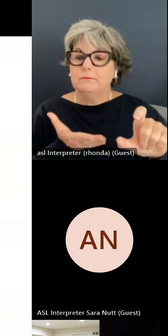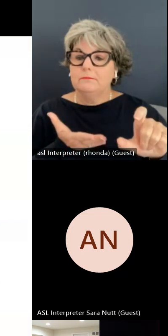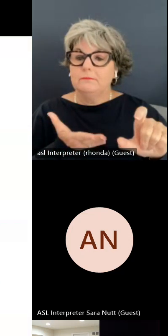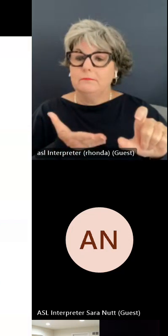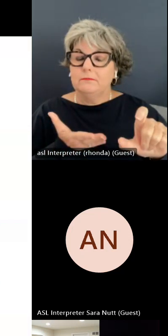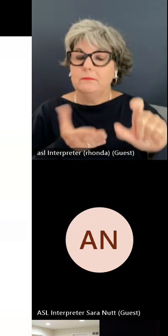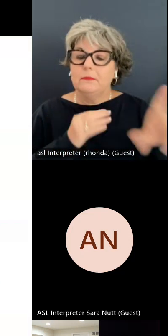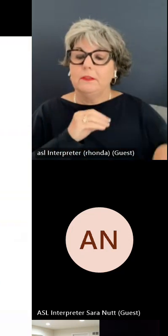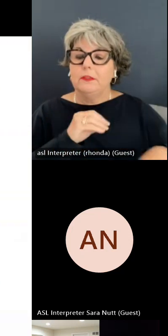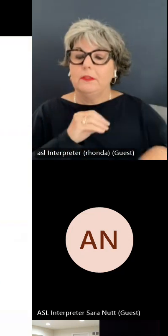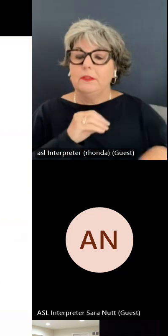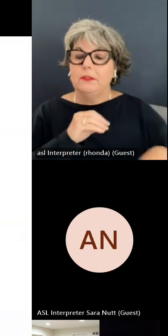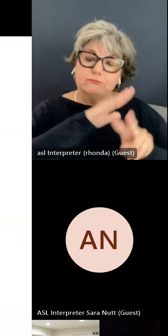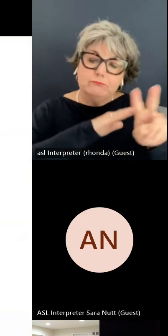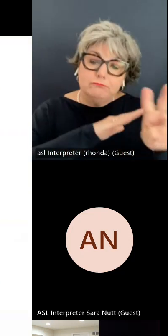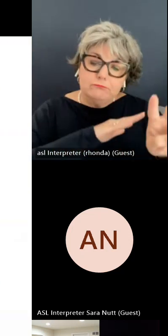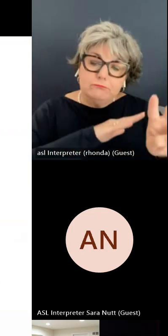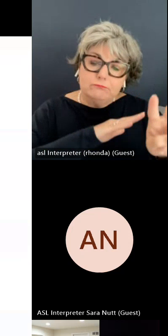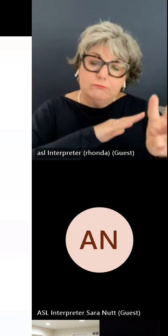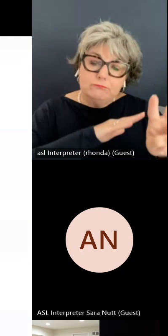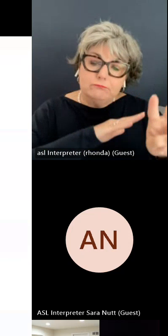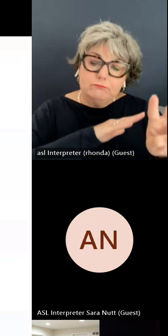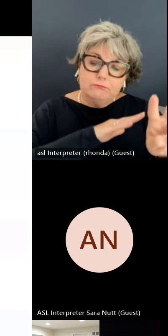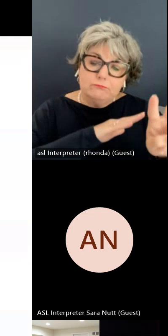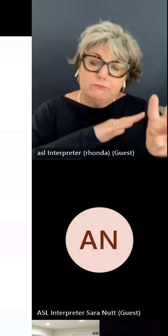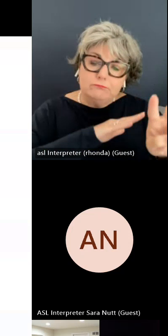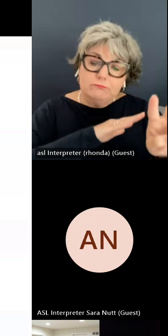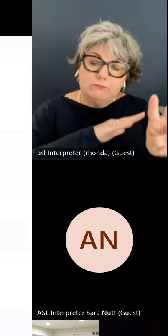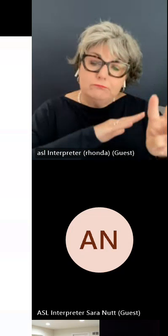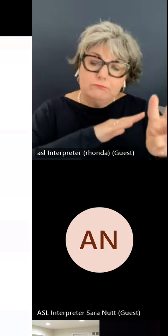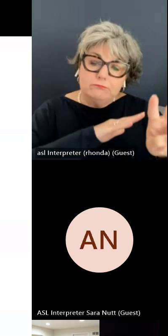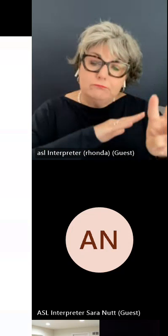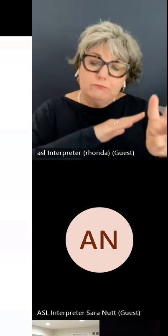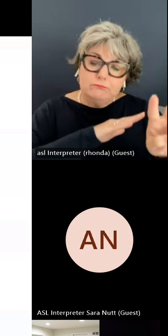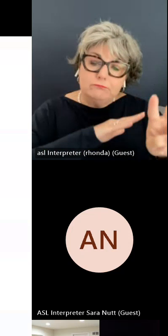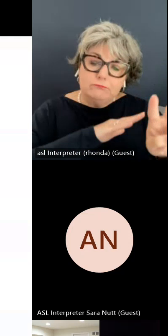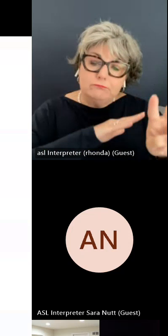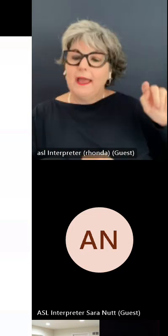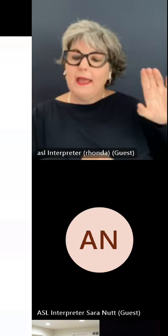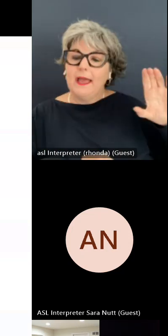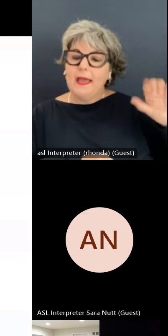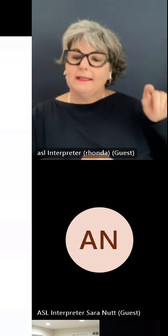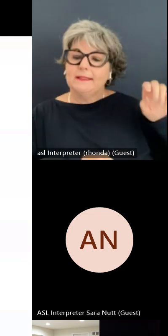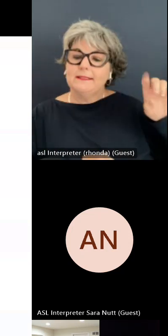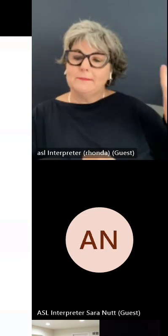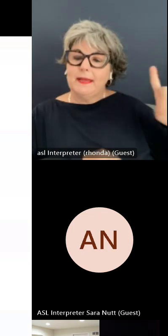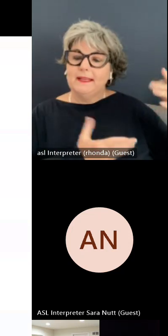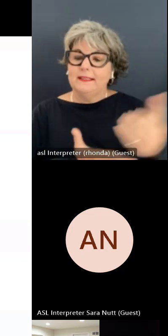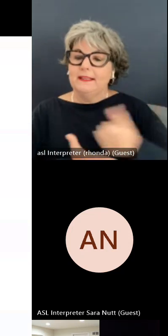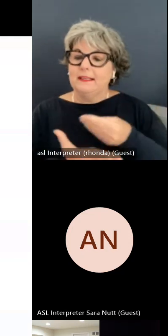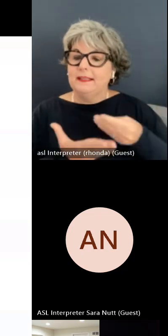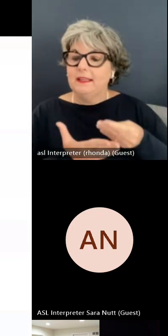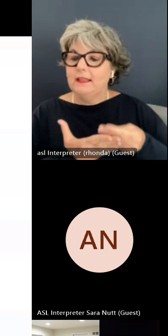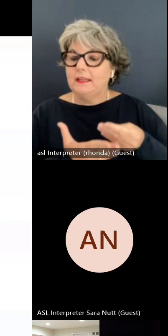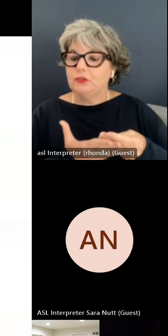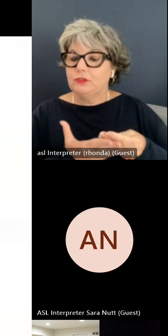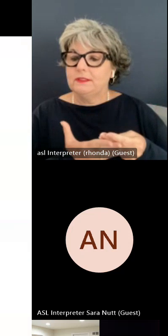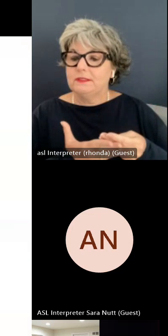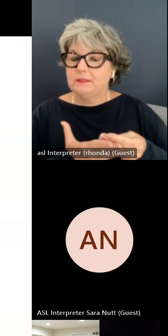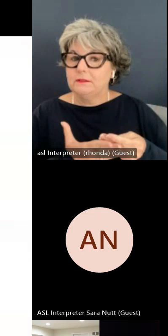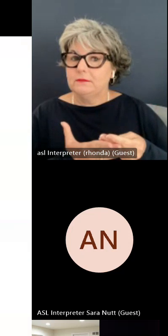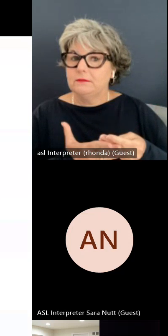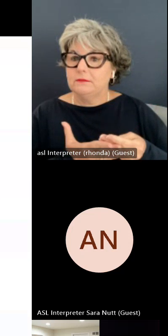put in anticipated, I think, Courtney, am I getting the term right? Anticipated collections, and you base apportionment on